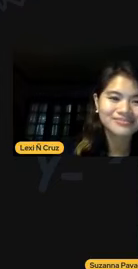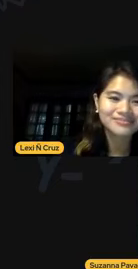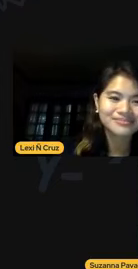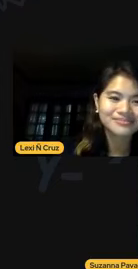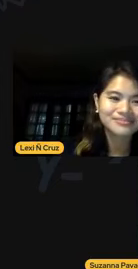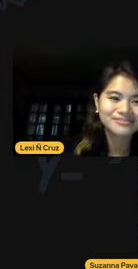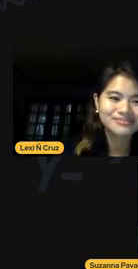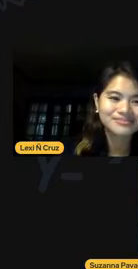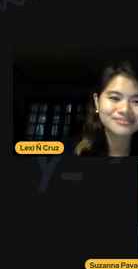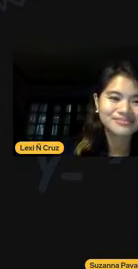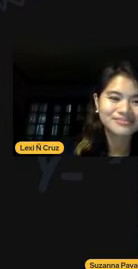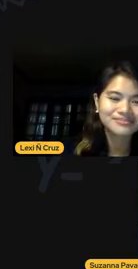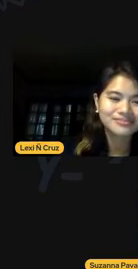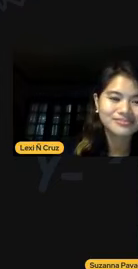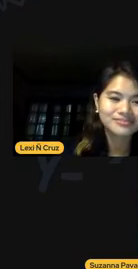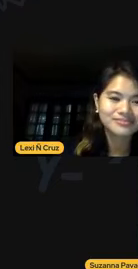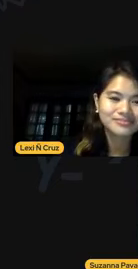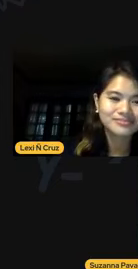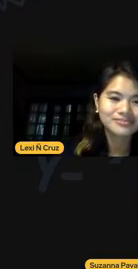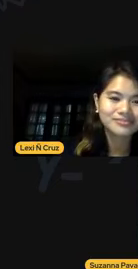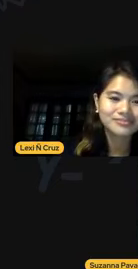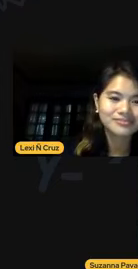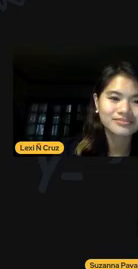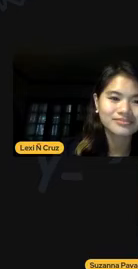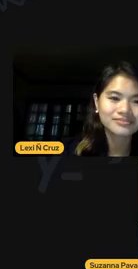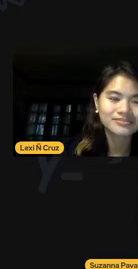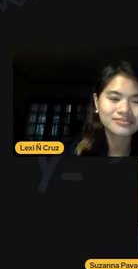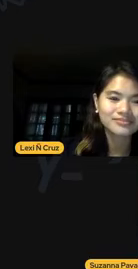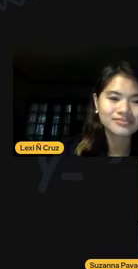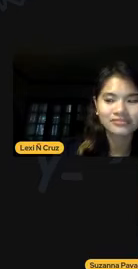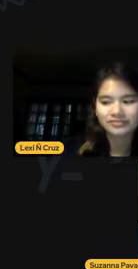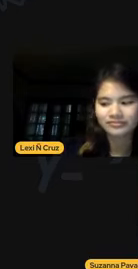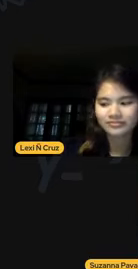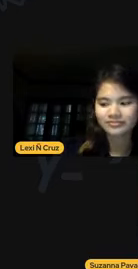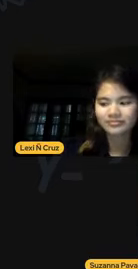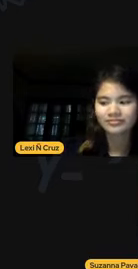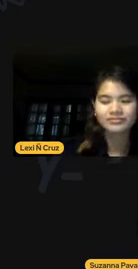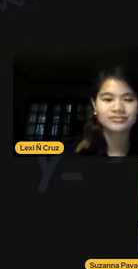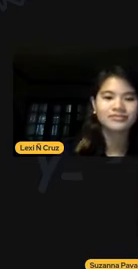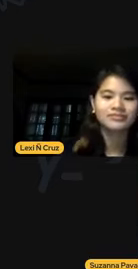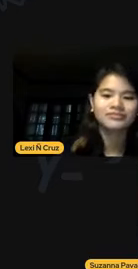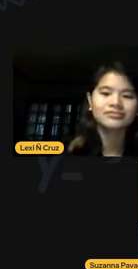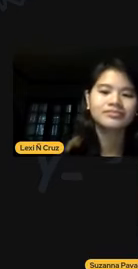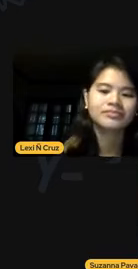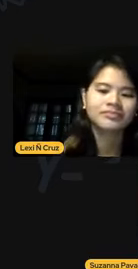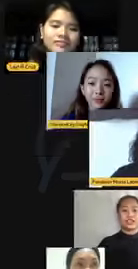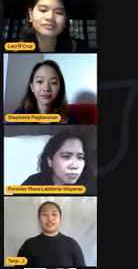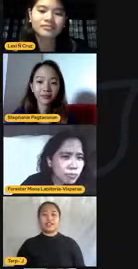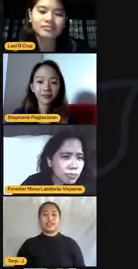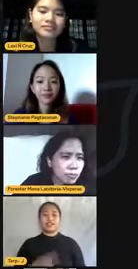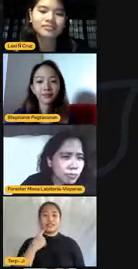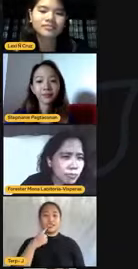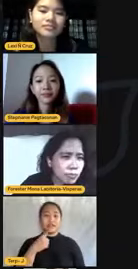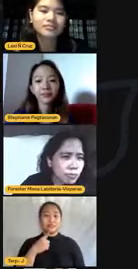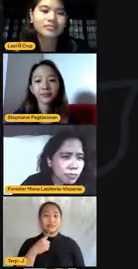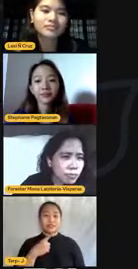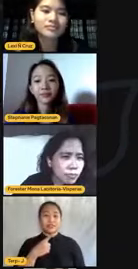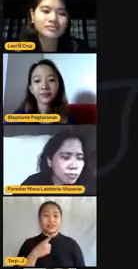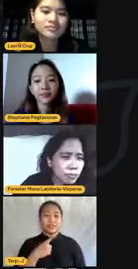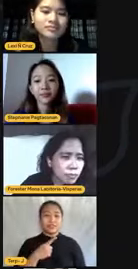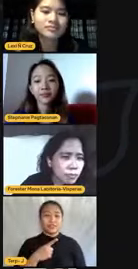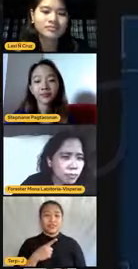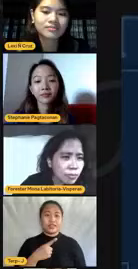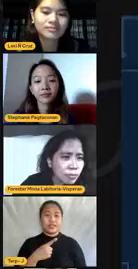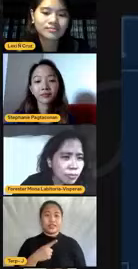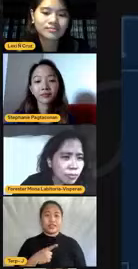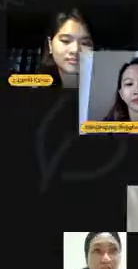the example of Brina Maxino. I actually know the family, and for Brina, I think it's like what